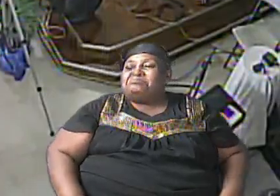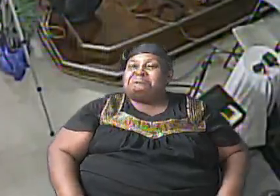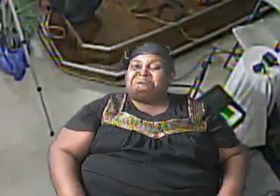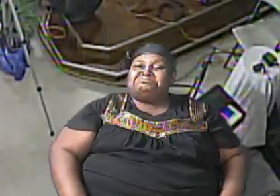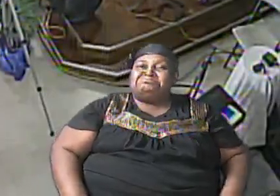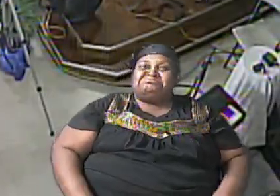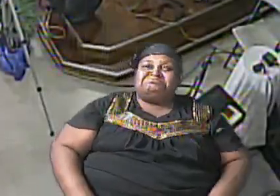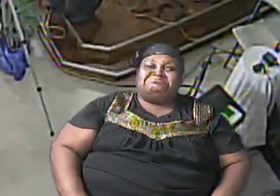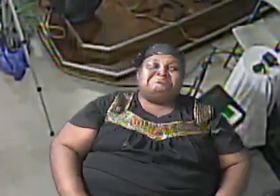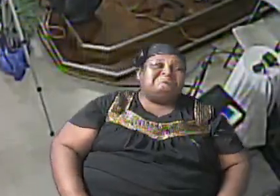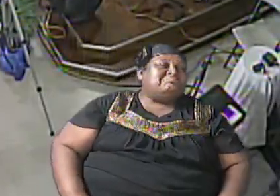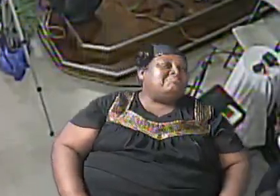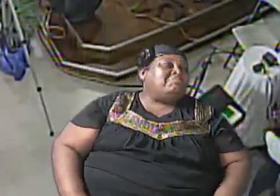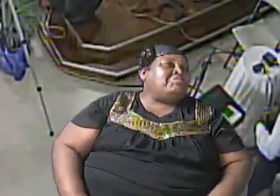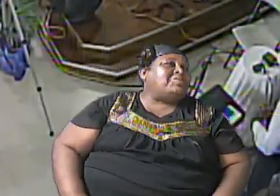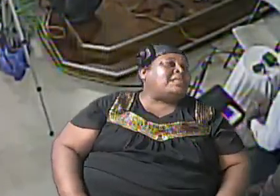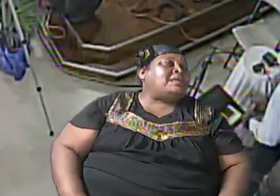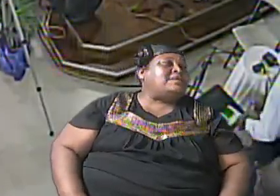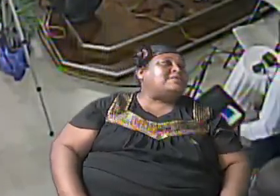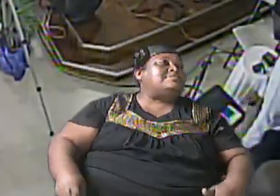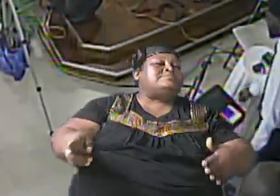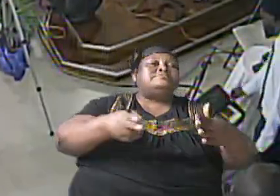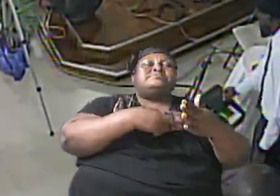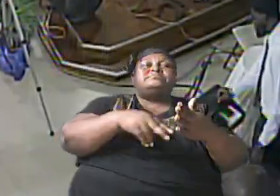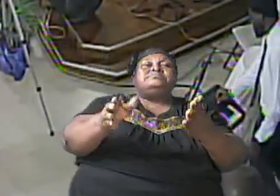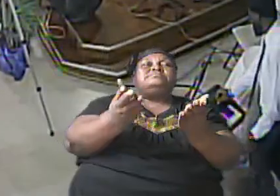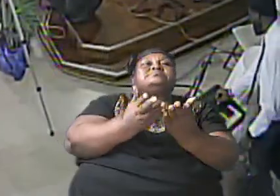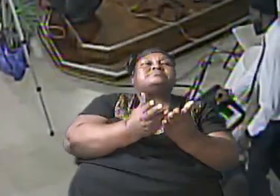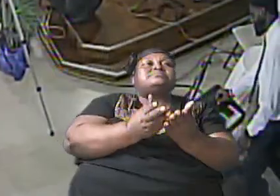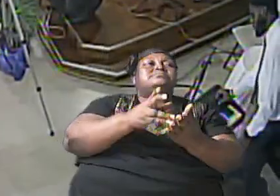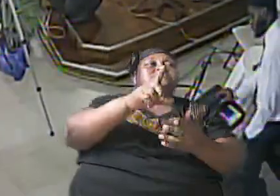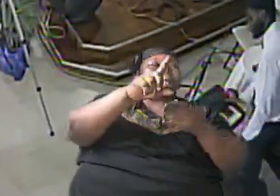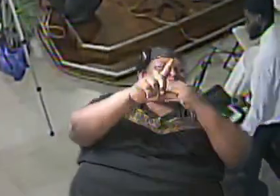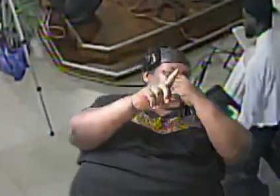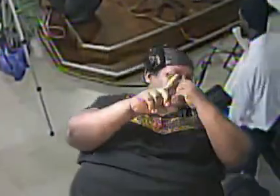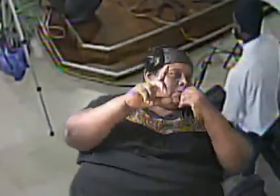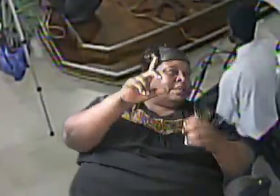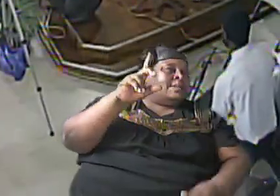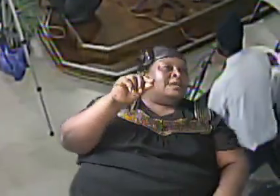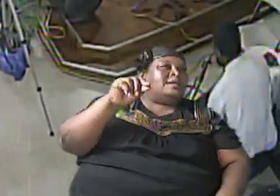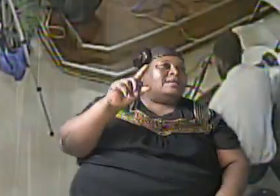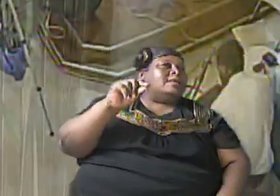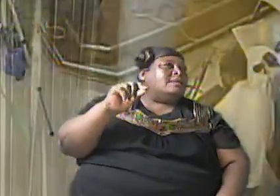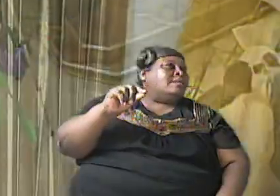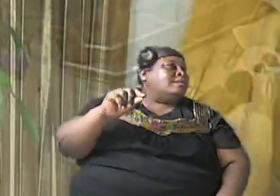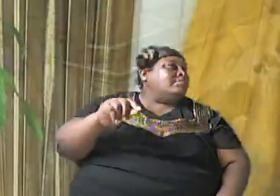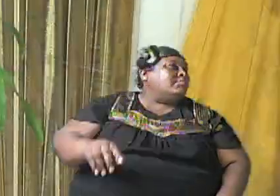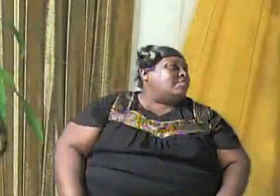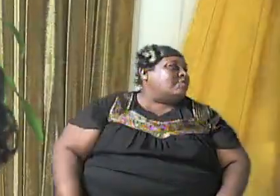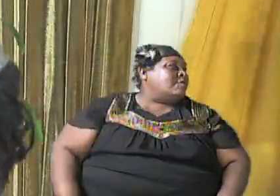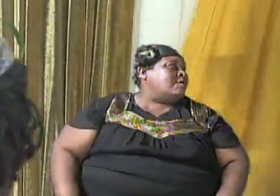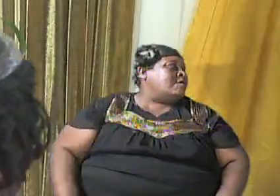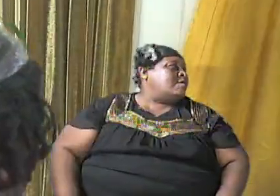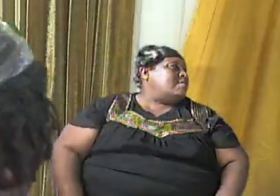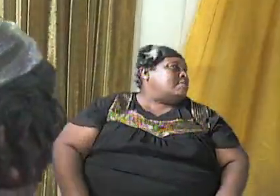Praise the Lord. We'll be singing from Hymn 120, Leaning on the Everlasting Arms.